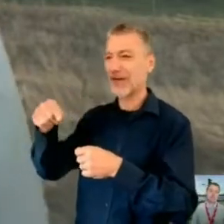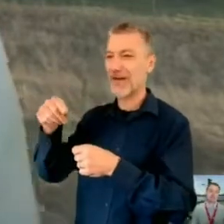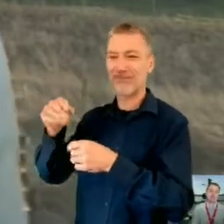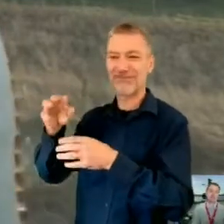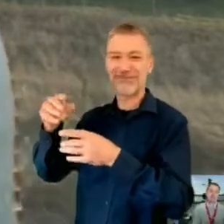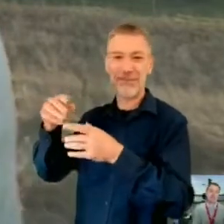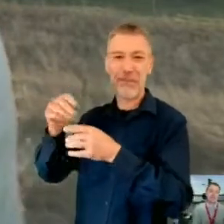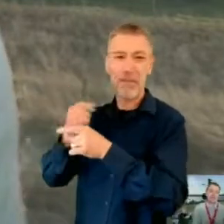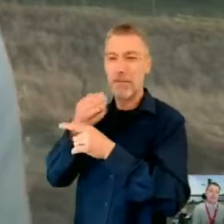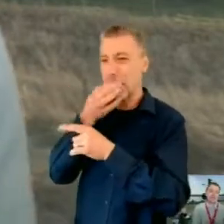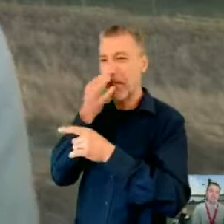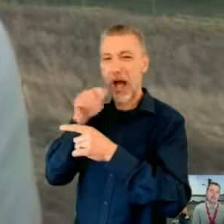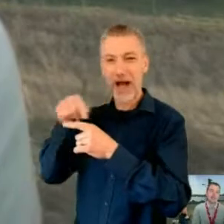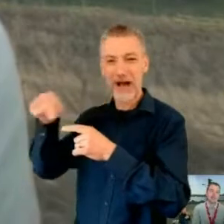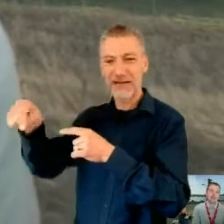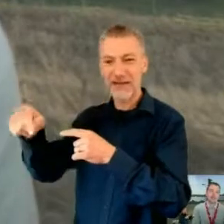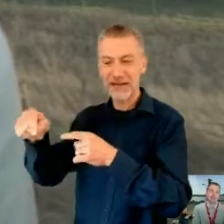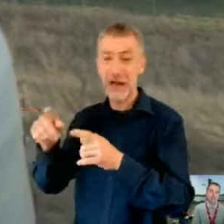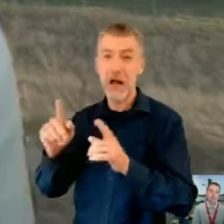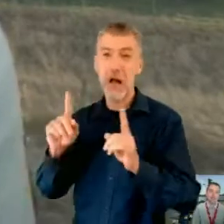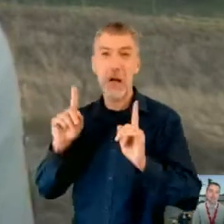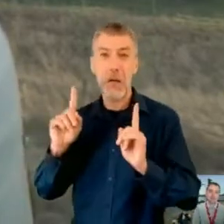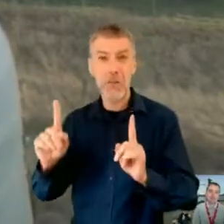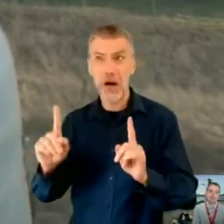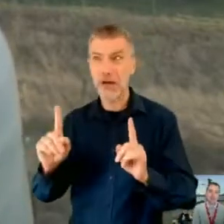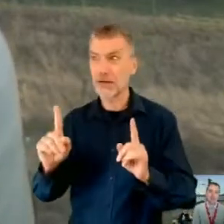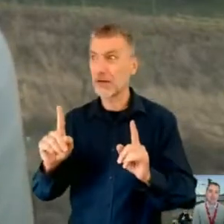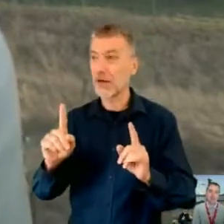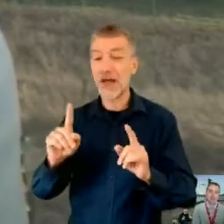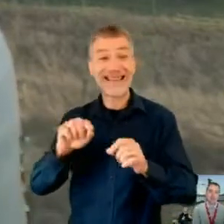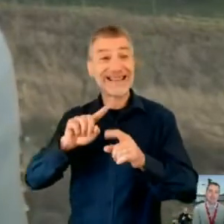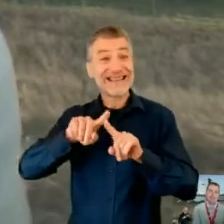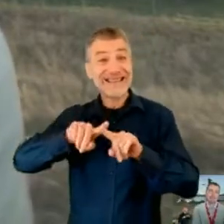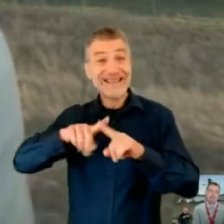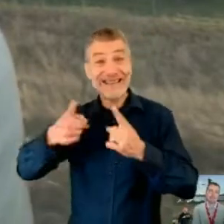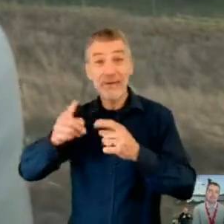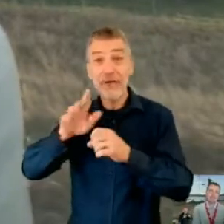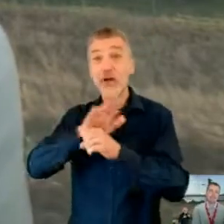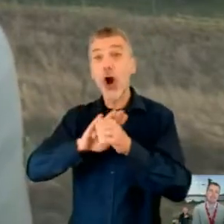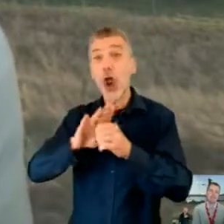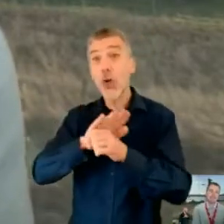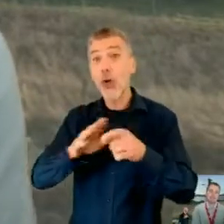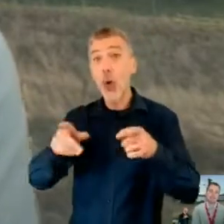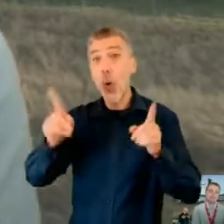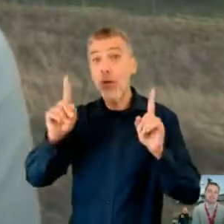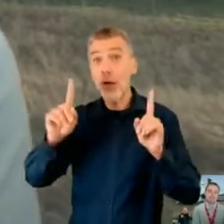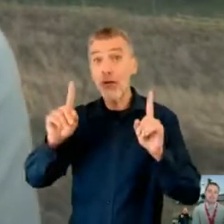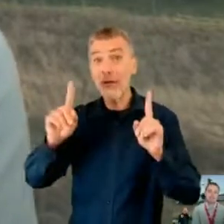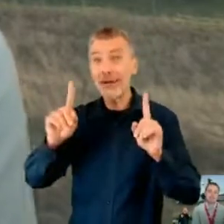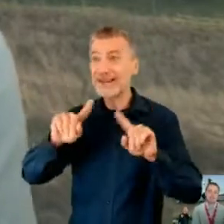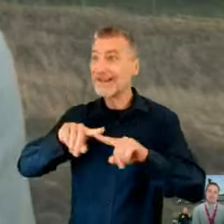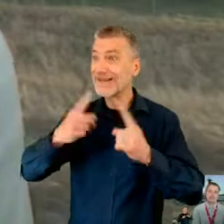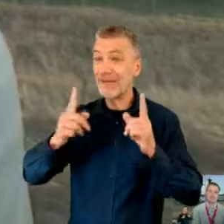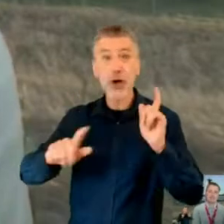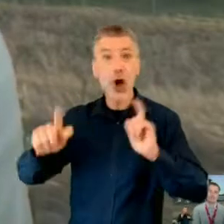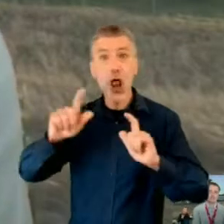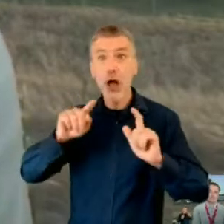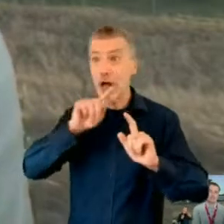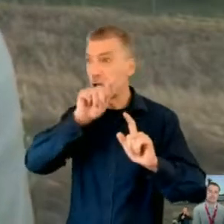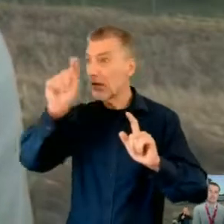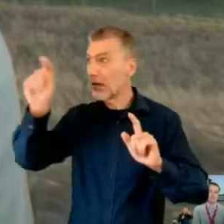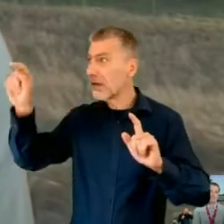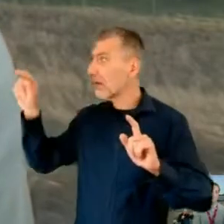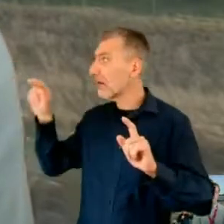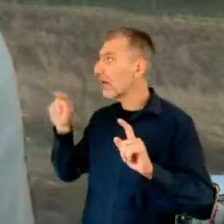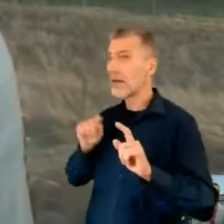authorities, which makes it really hard for customers to know what to recycle and what can be placed in the bin. So last year we placed new signage across our stations to try